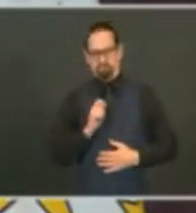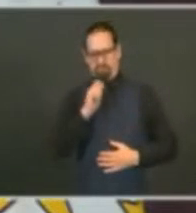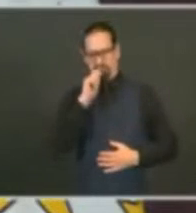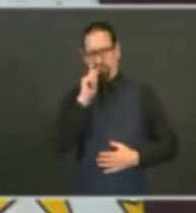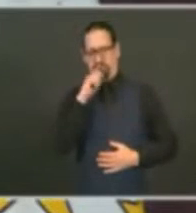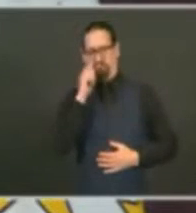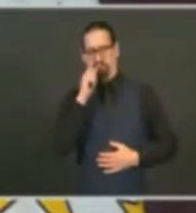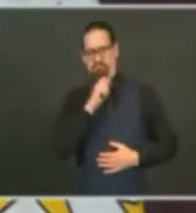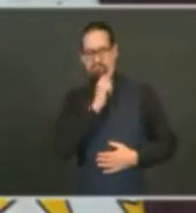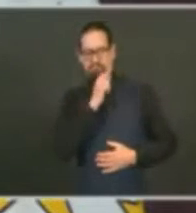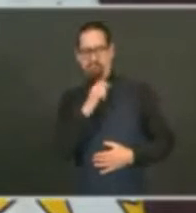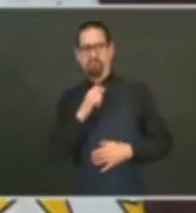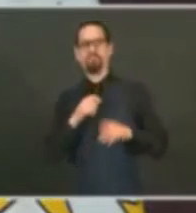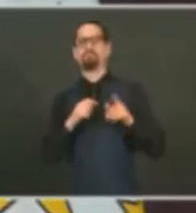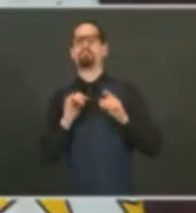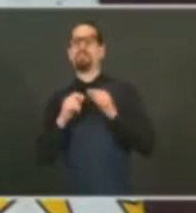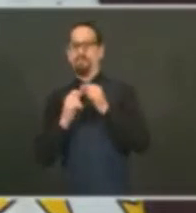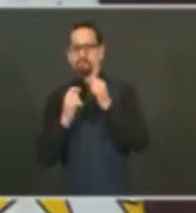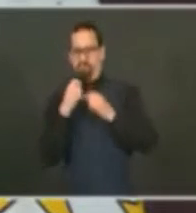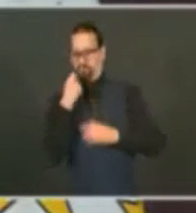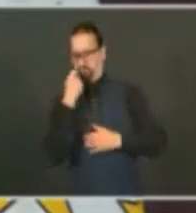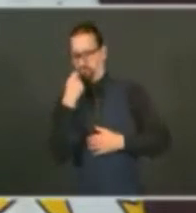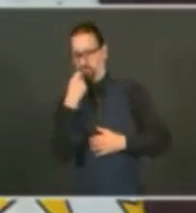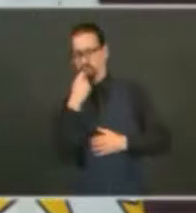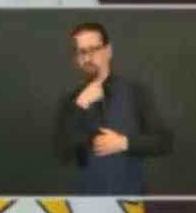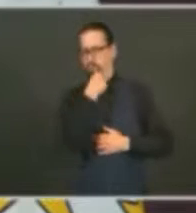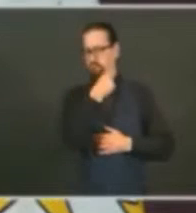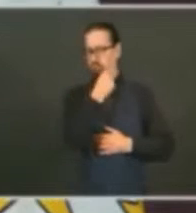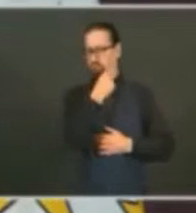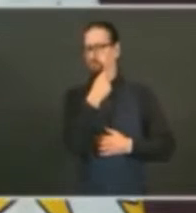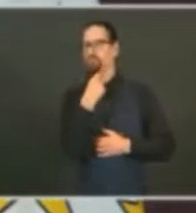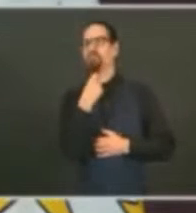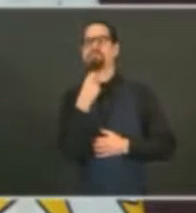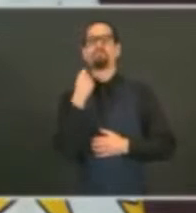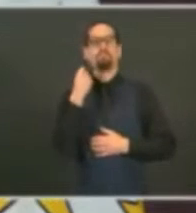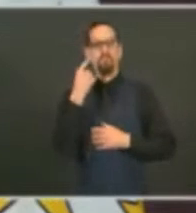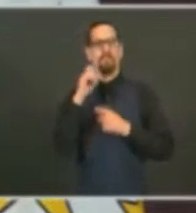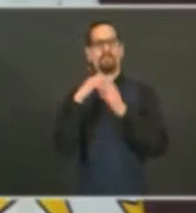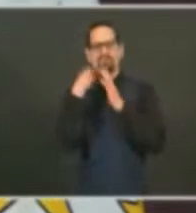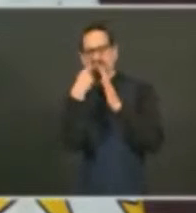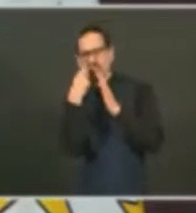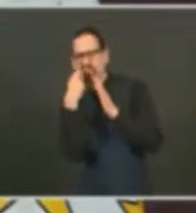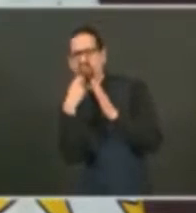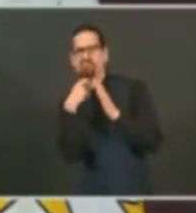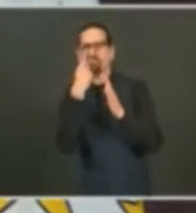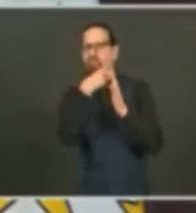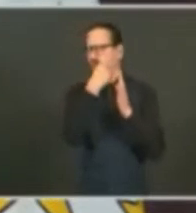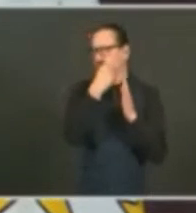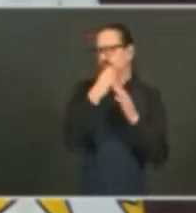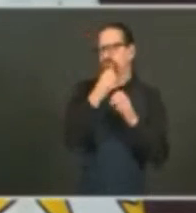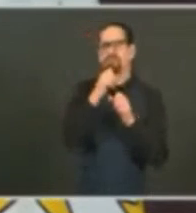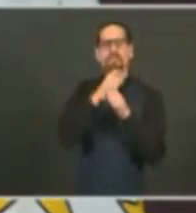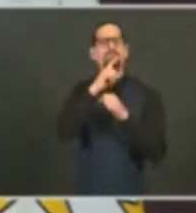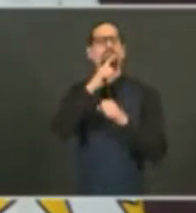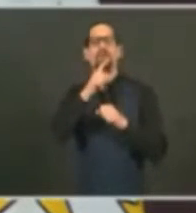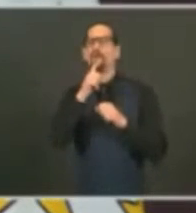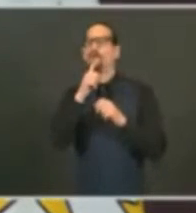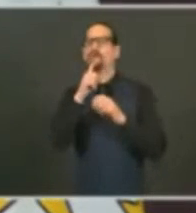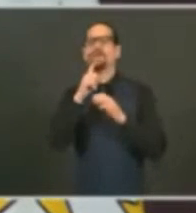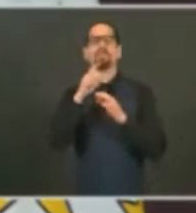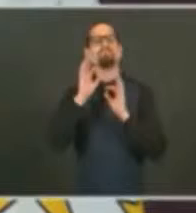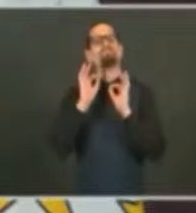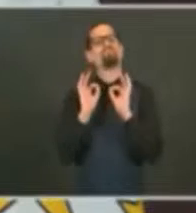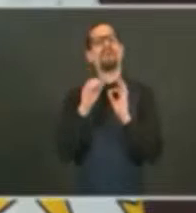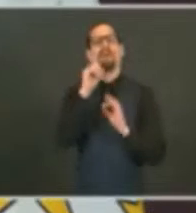each nostril and use that to collect the specimen. Very quick, simple. It's not